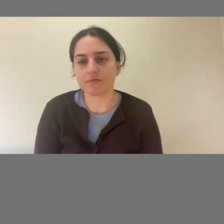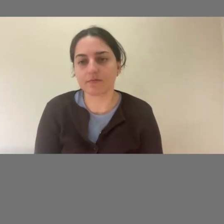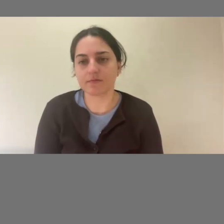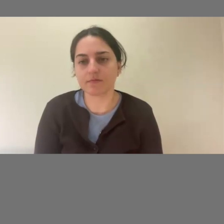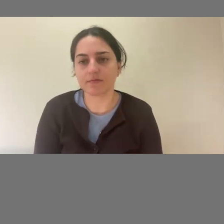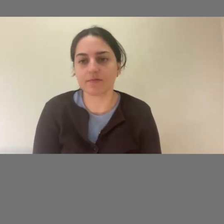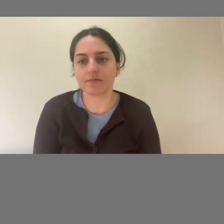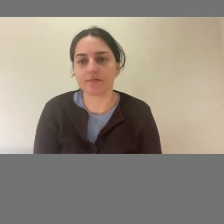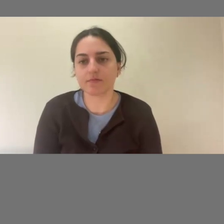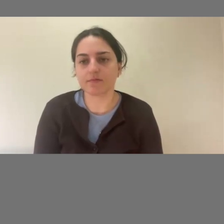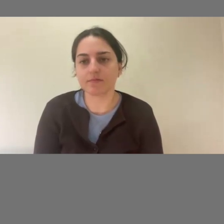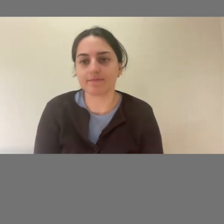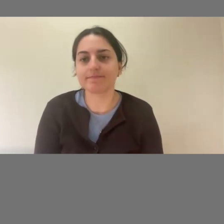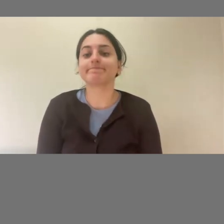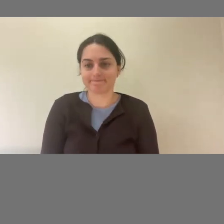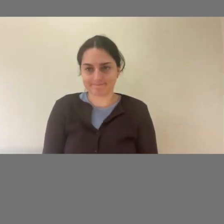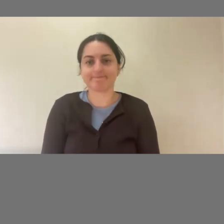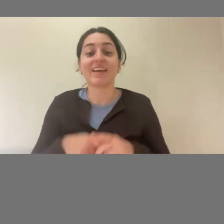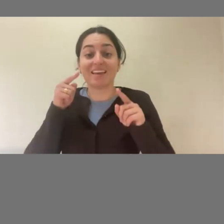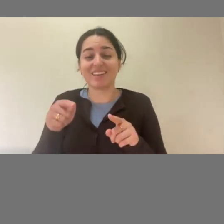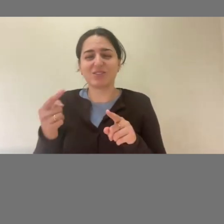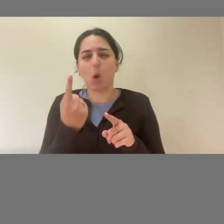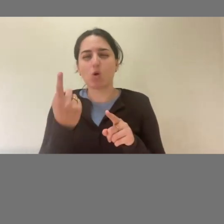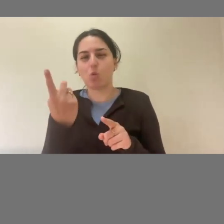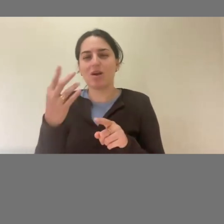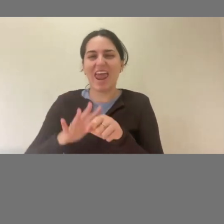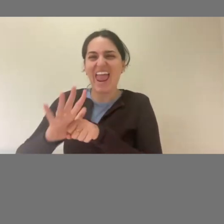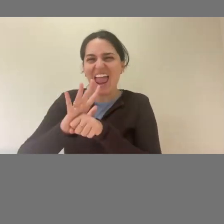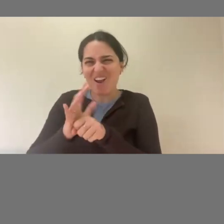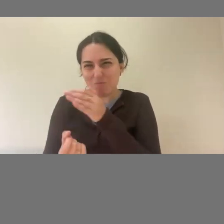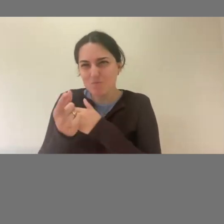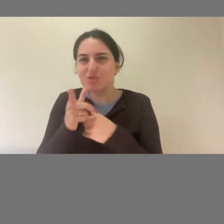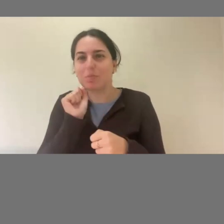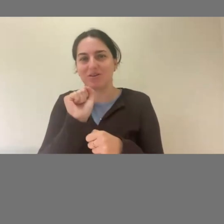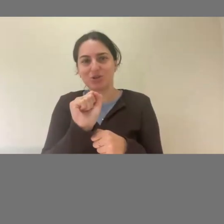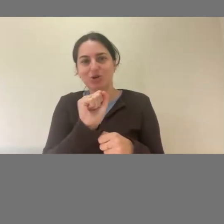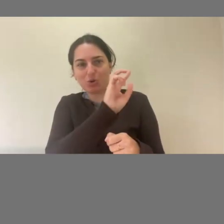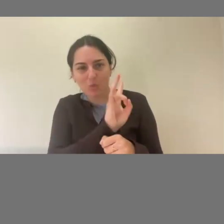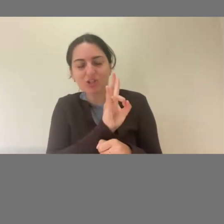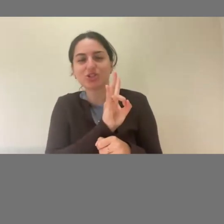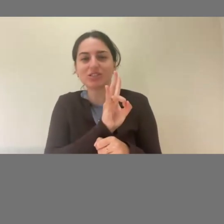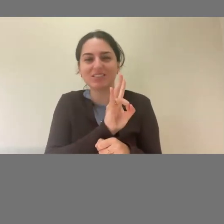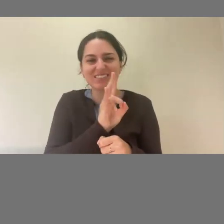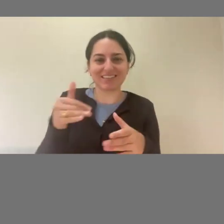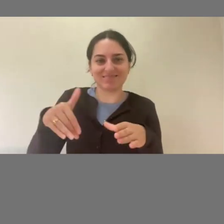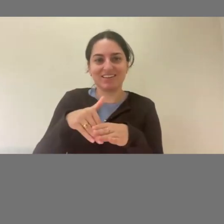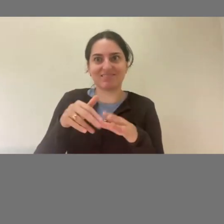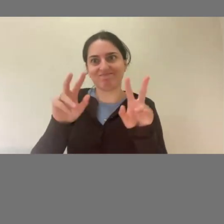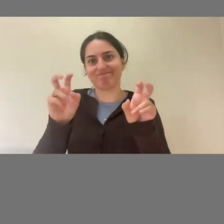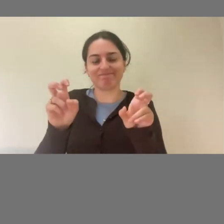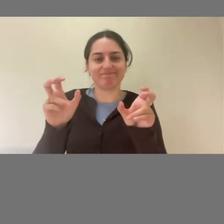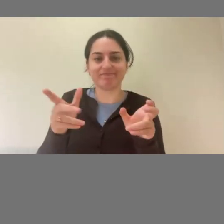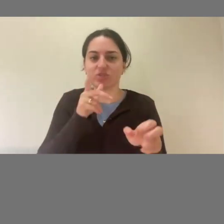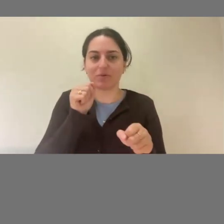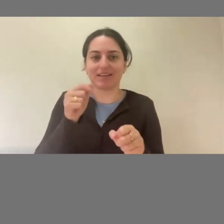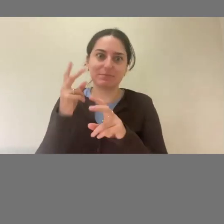in that capacity. So that's the only kind of real area that kind of came up around that kind of piece, I suppose, within the context of this